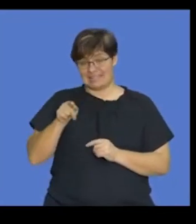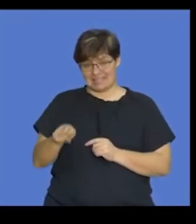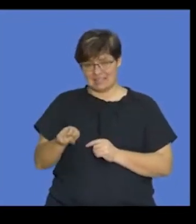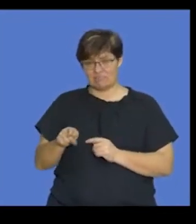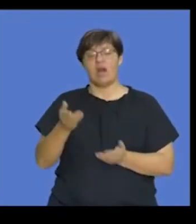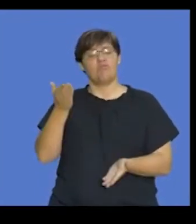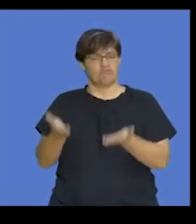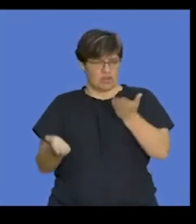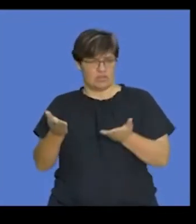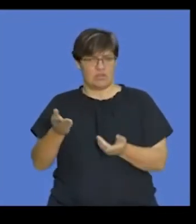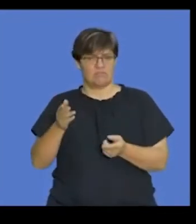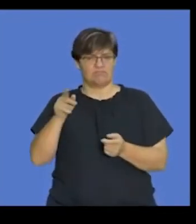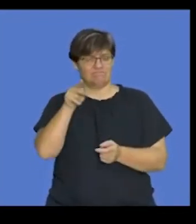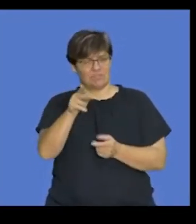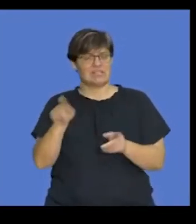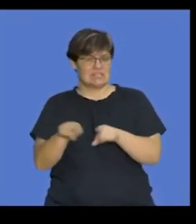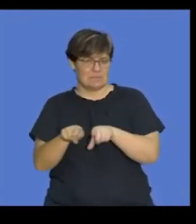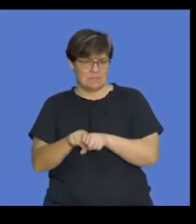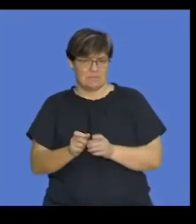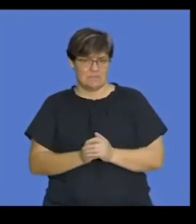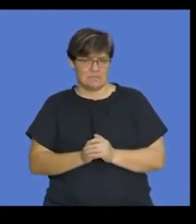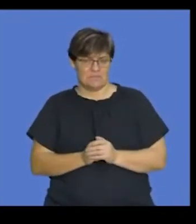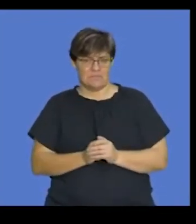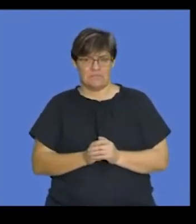When we look at kinetic friction, it's also a ratio.